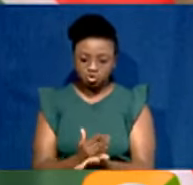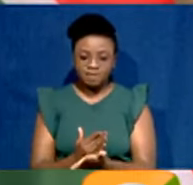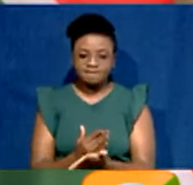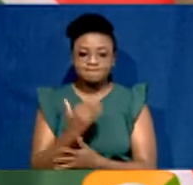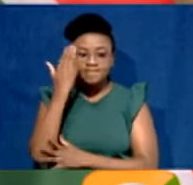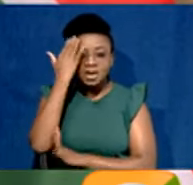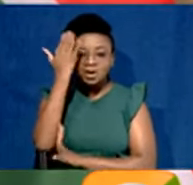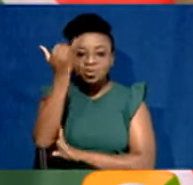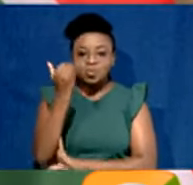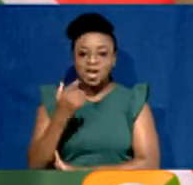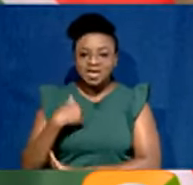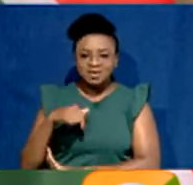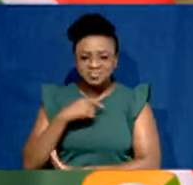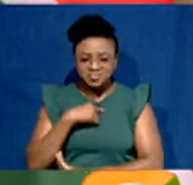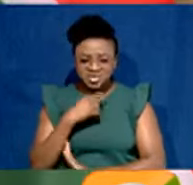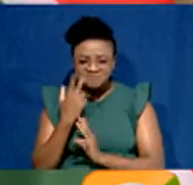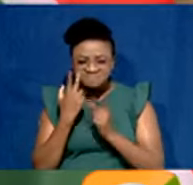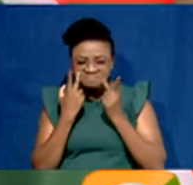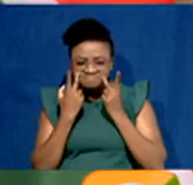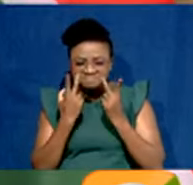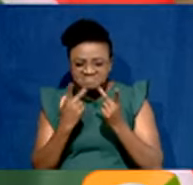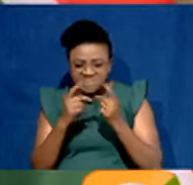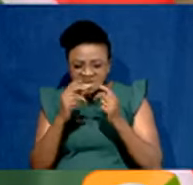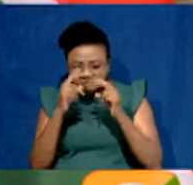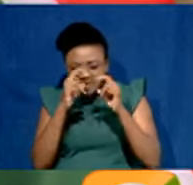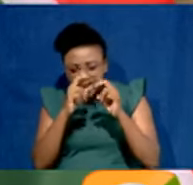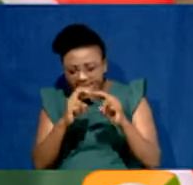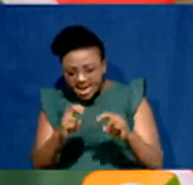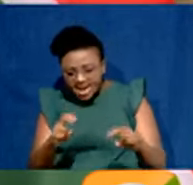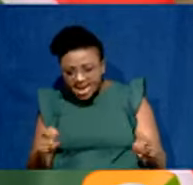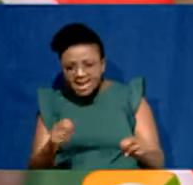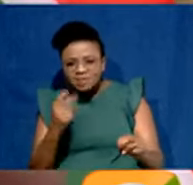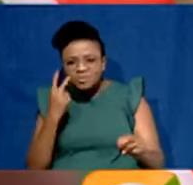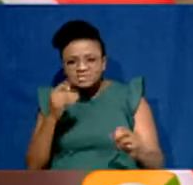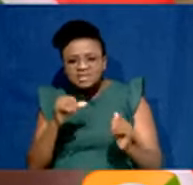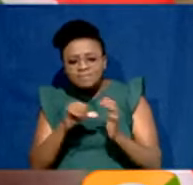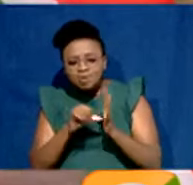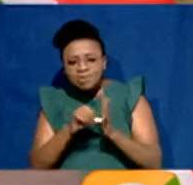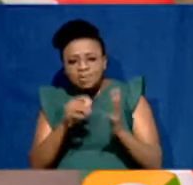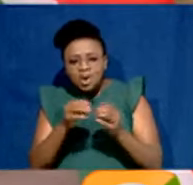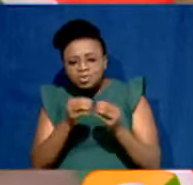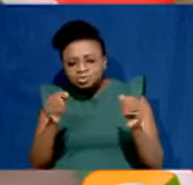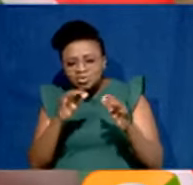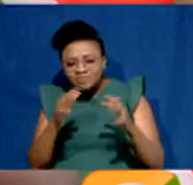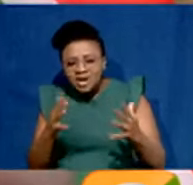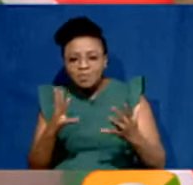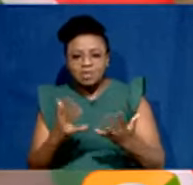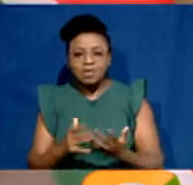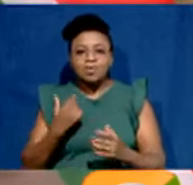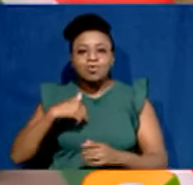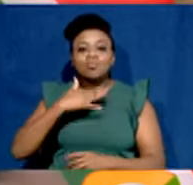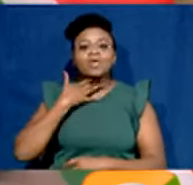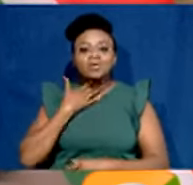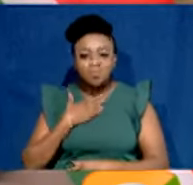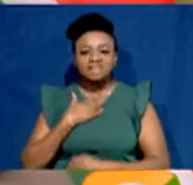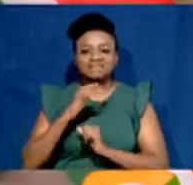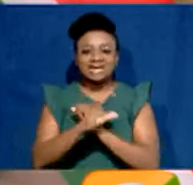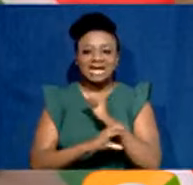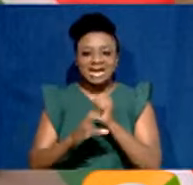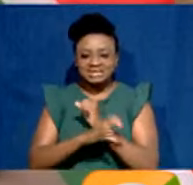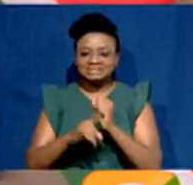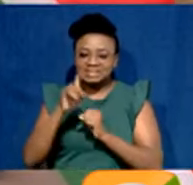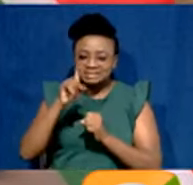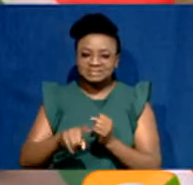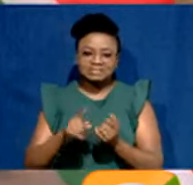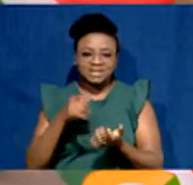we have dissected the problem properly. And we want a country that leaves nobody behind. That is why we have the Digital